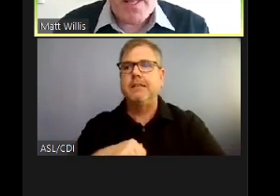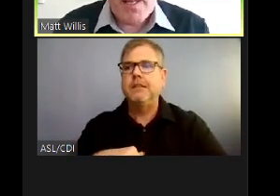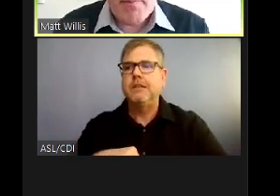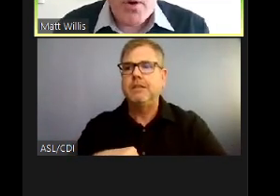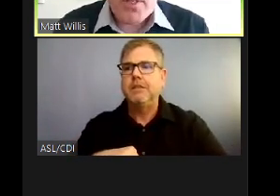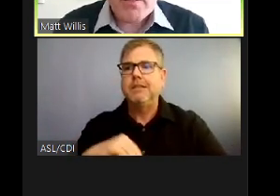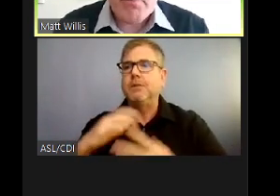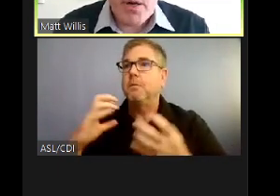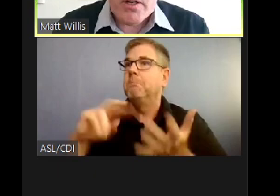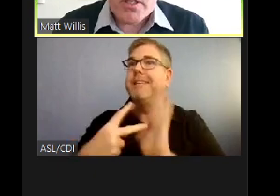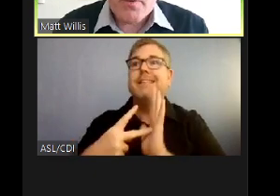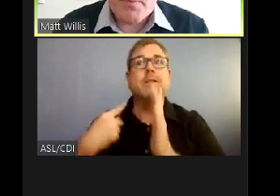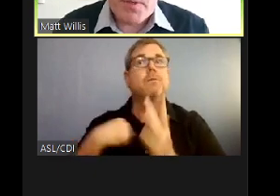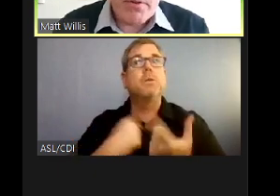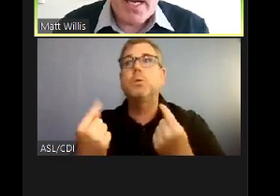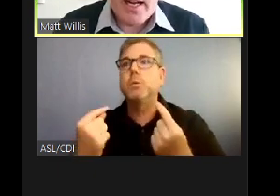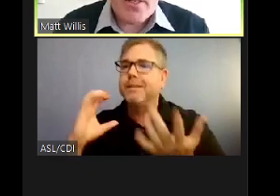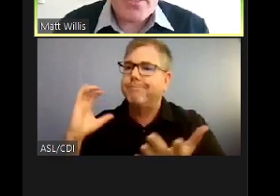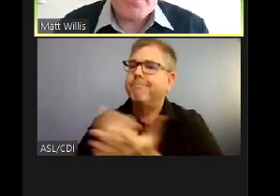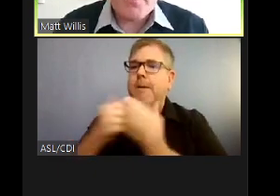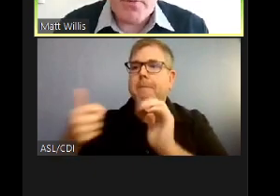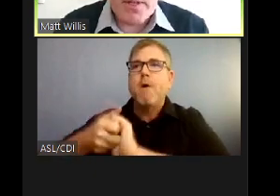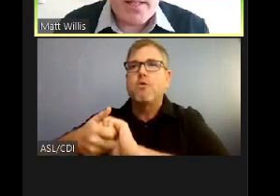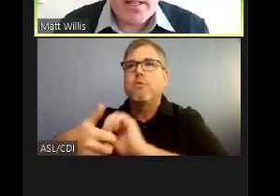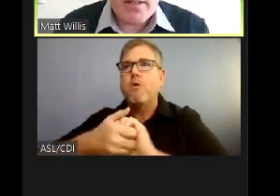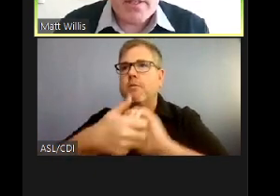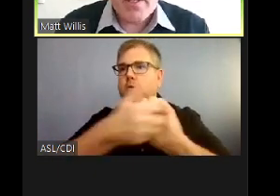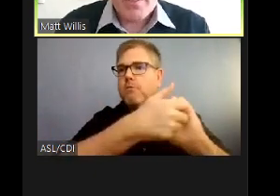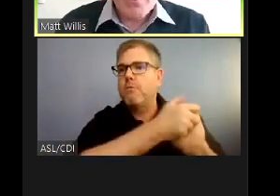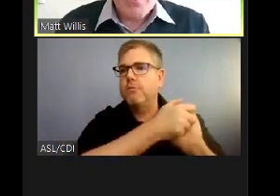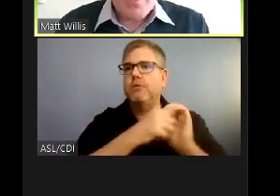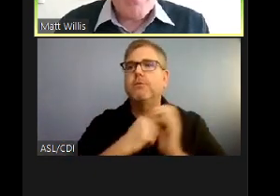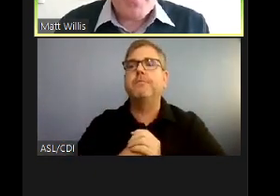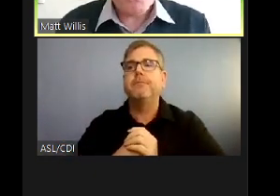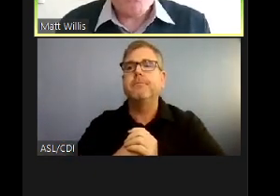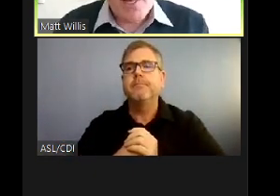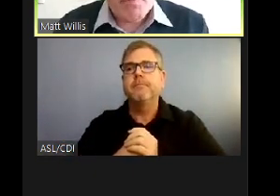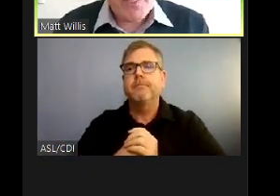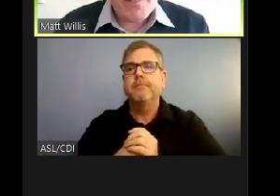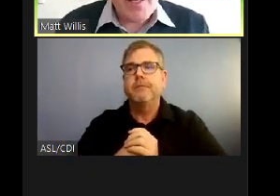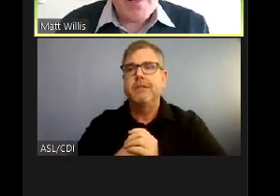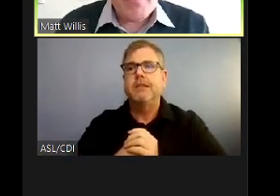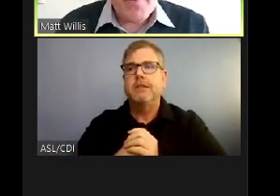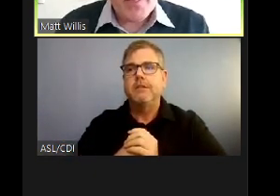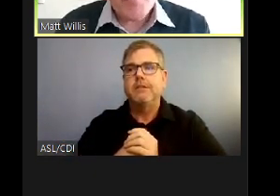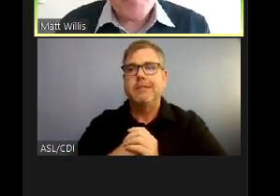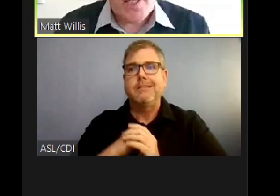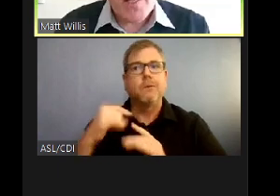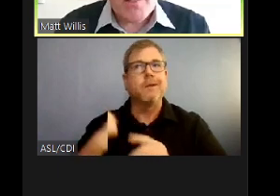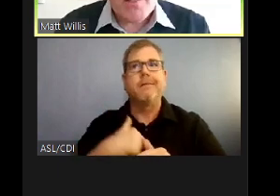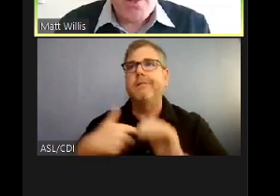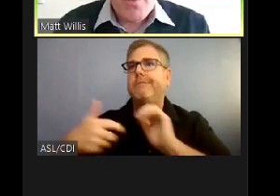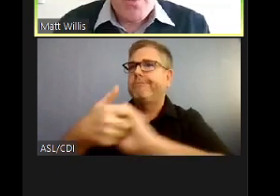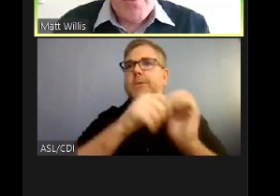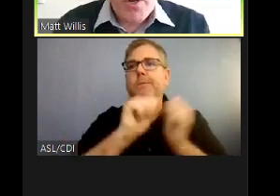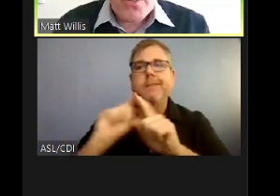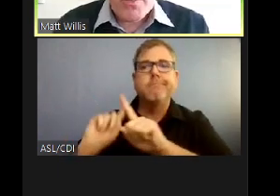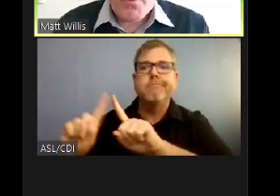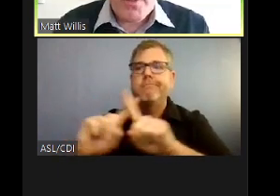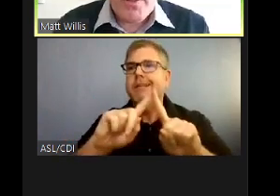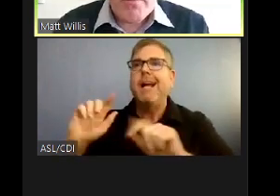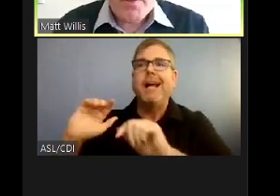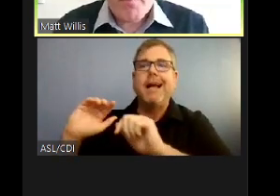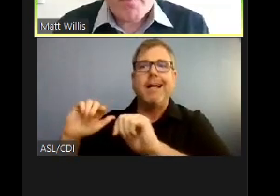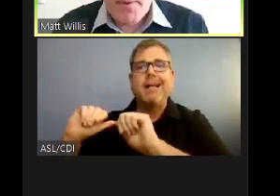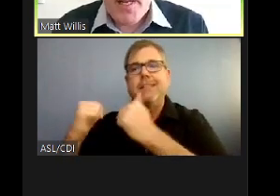has been the importance of partnerships between agencies, between sectors, between families and communities. So